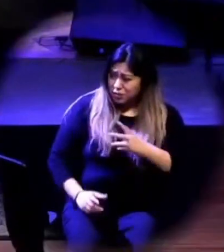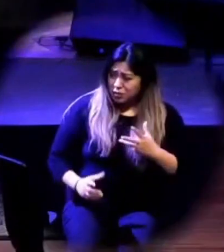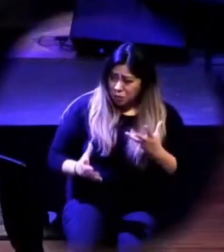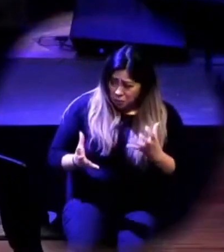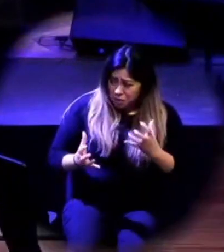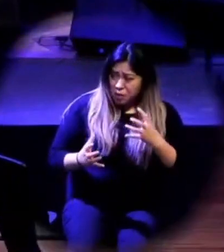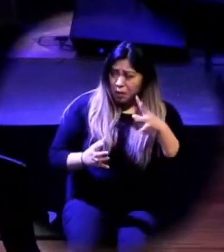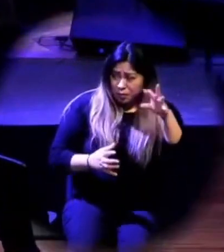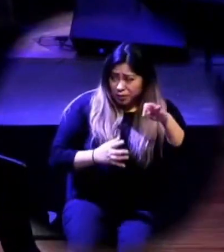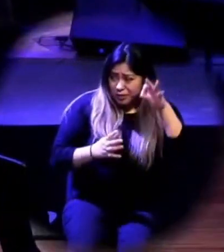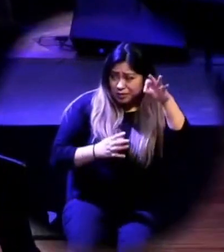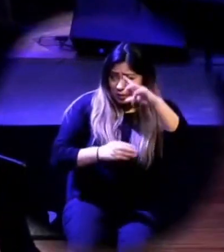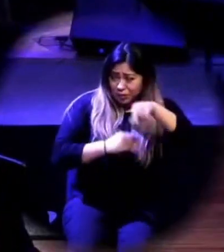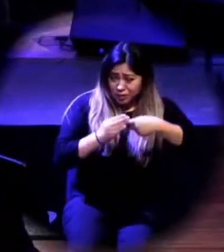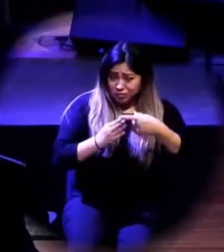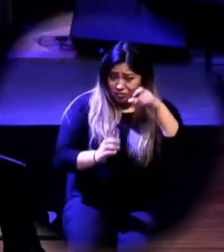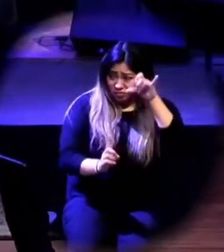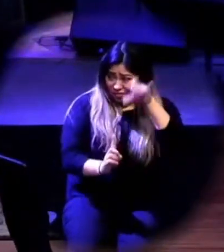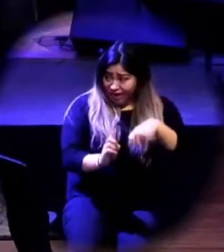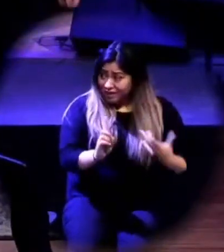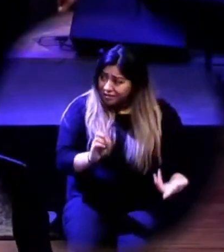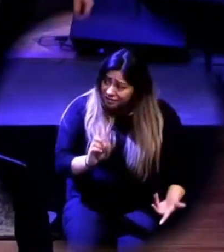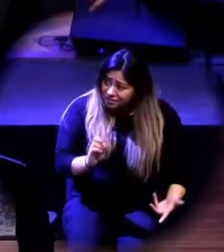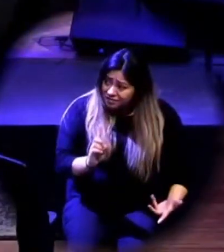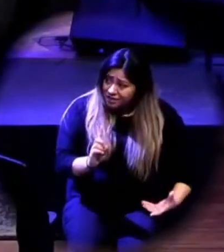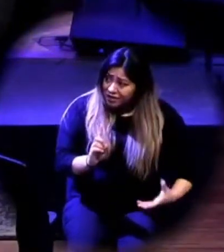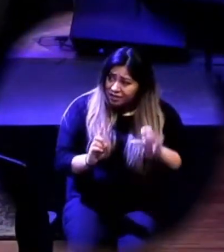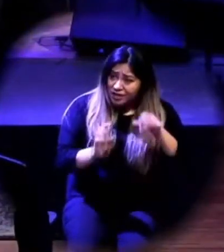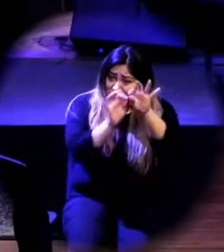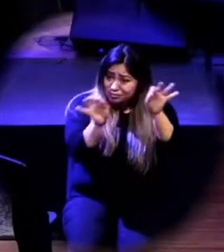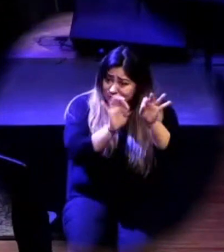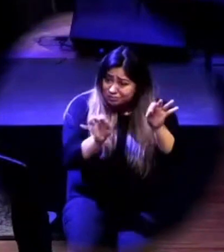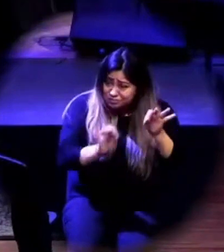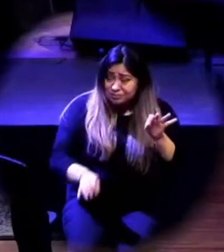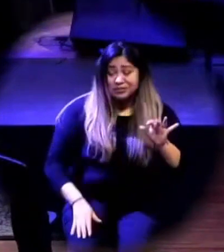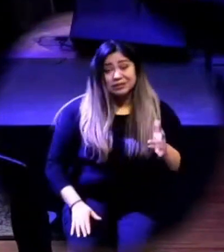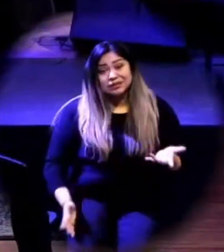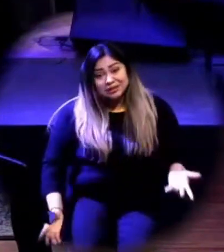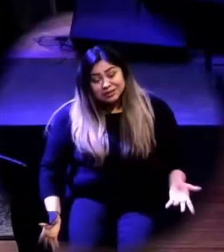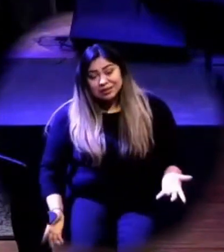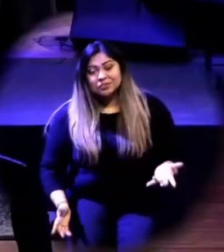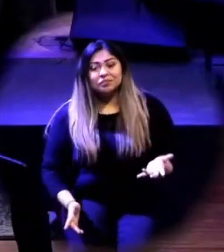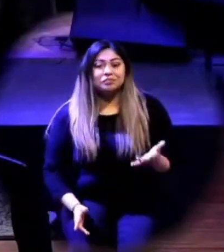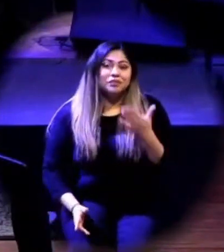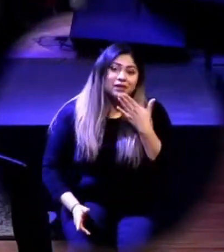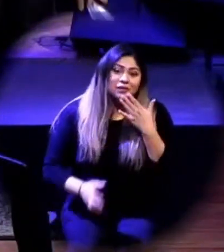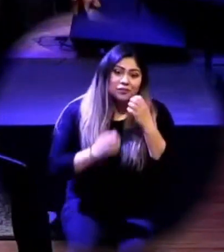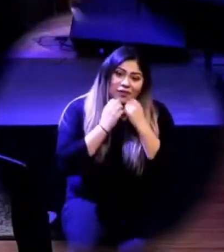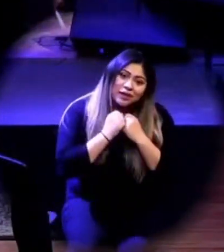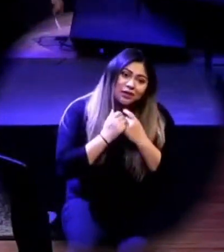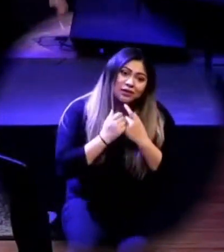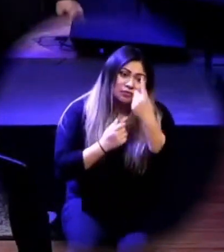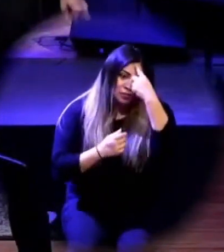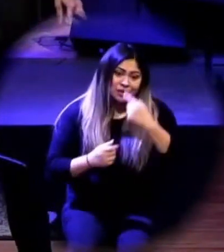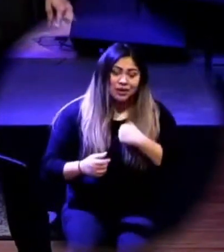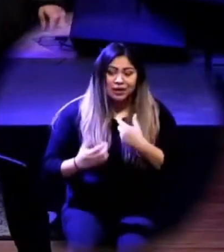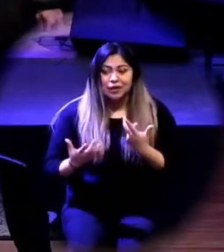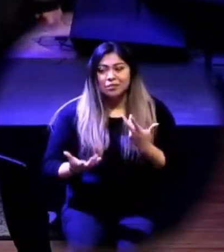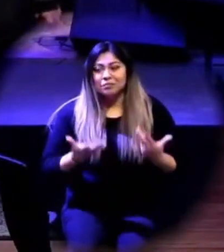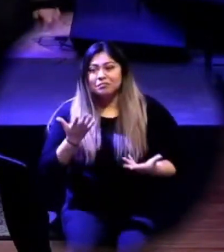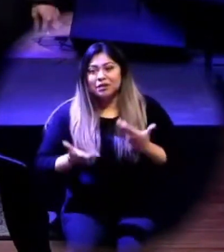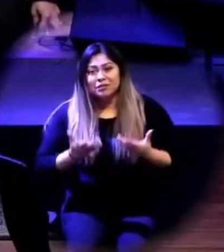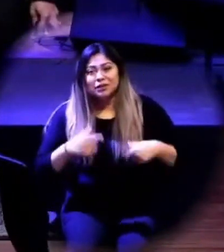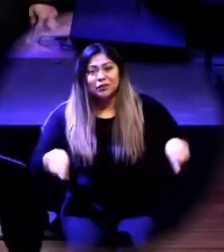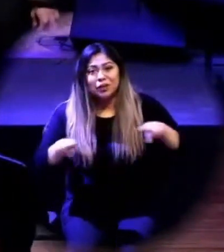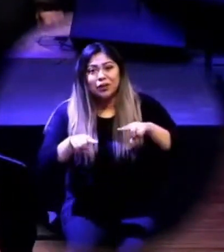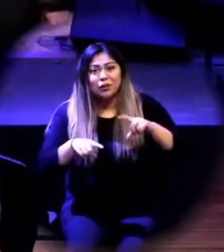on right now, Pastor? I know you say that out of genuine care for me. You are worried that I might not make it through a sermon like